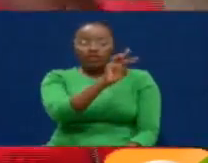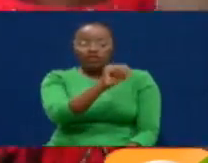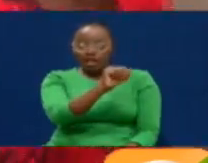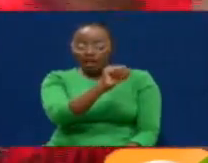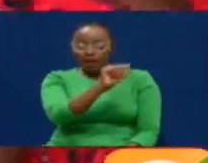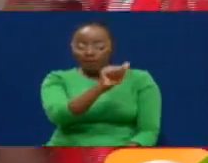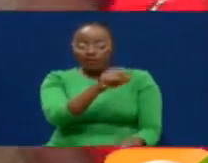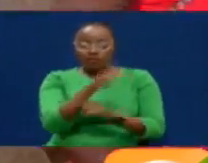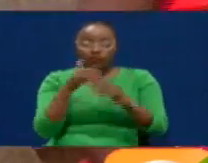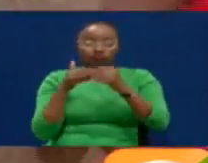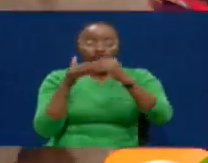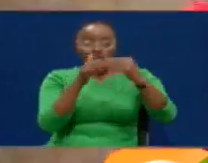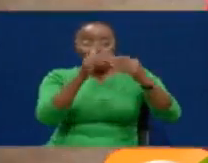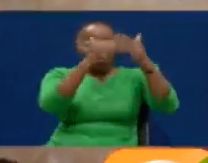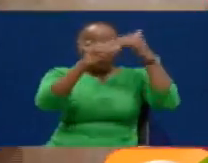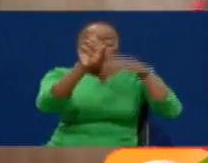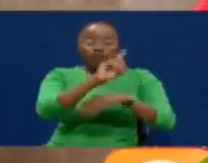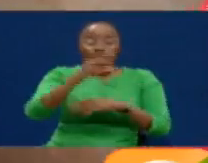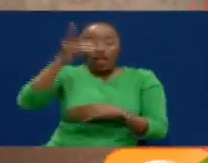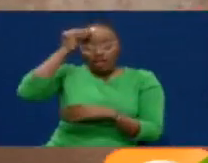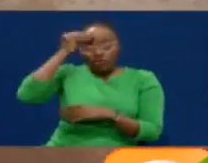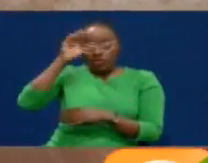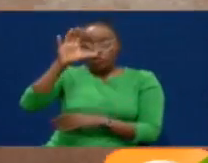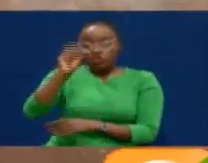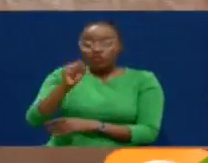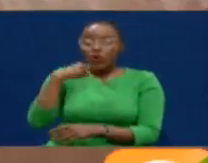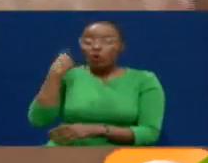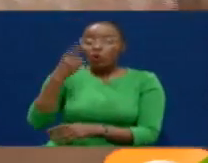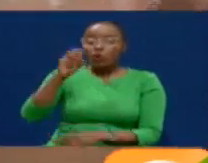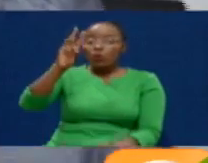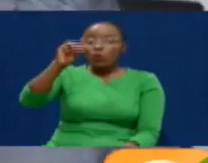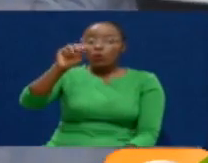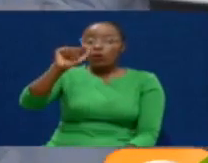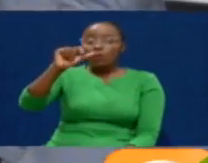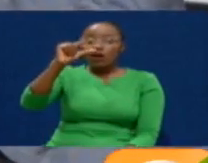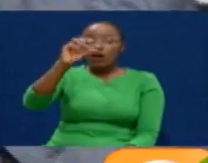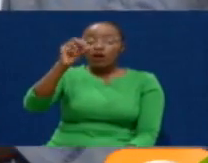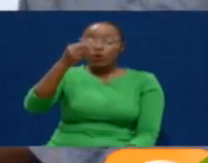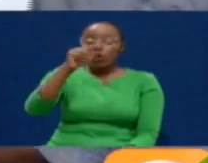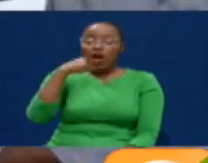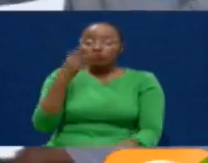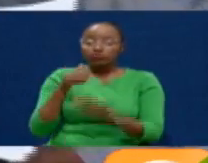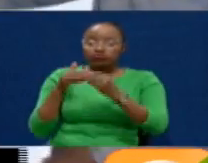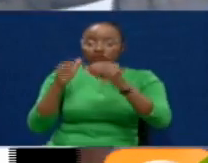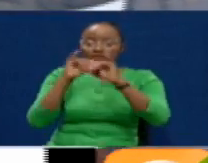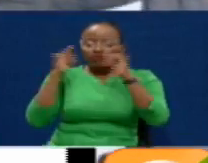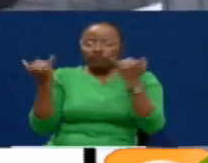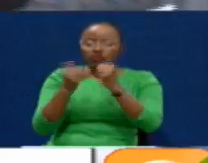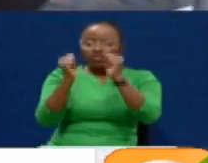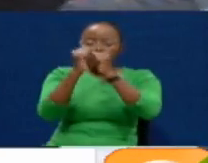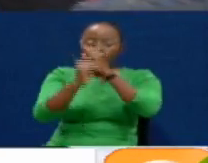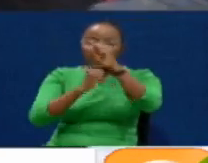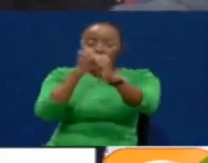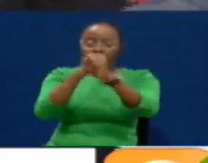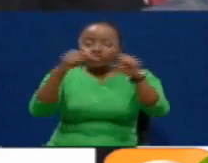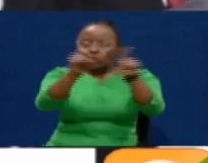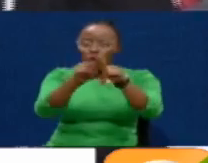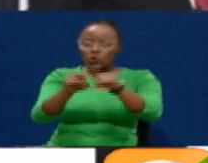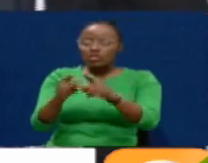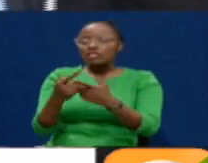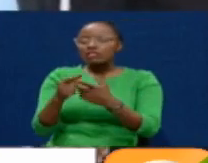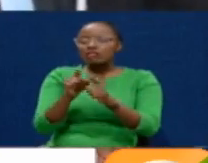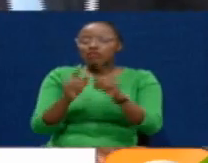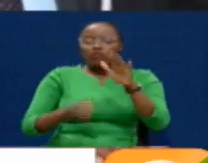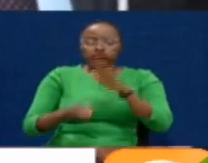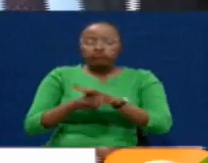head the University of Nairobi, Education Cabinet Secretary Professor George Magoha, who headed the institution for 10 years, also sent packing the